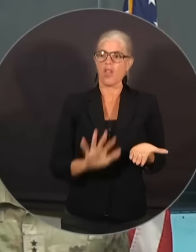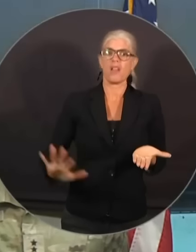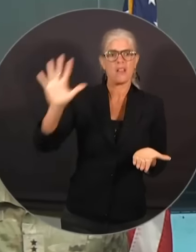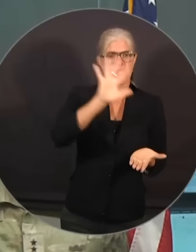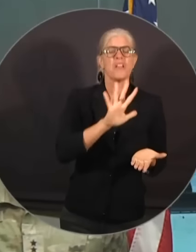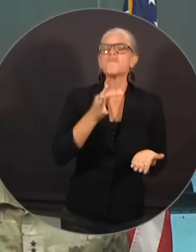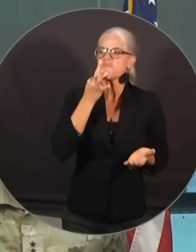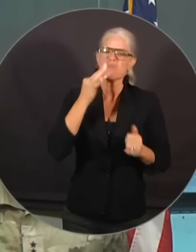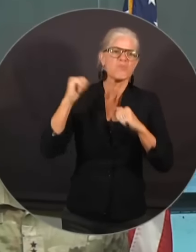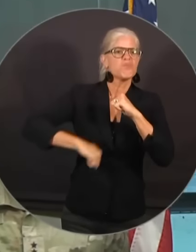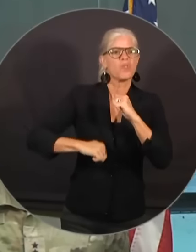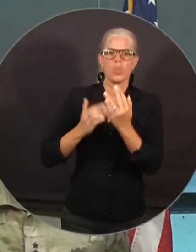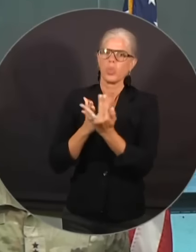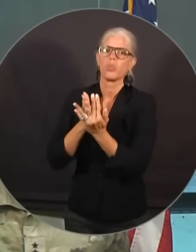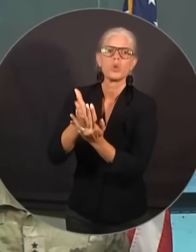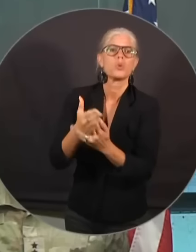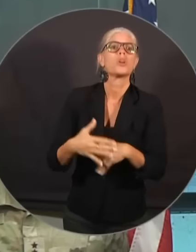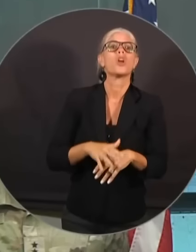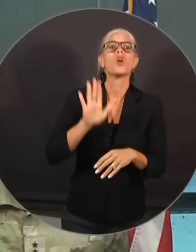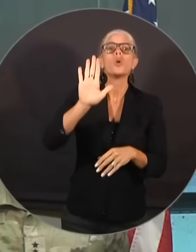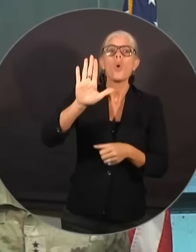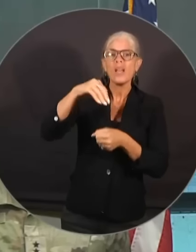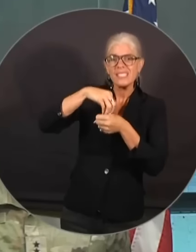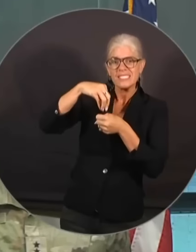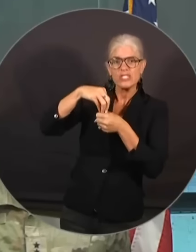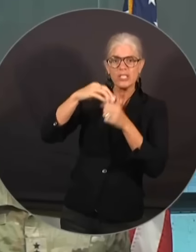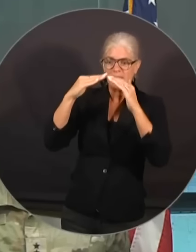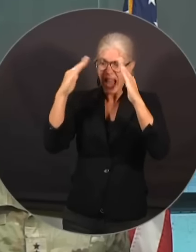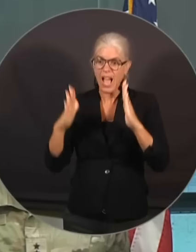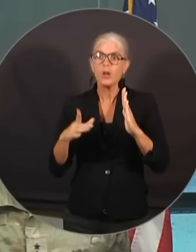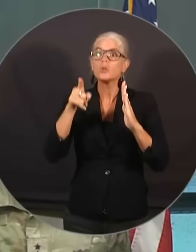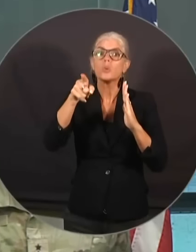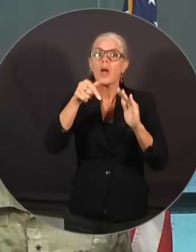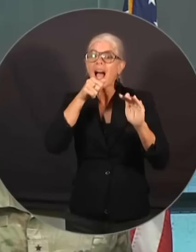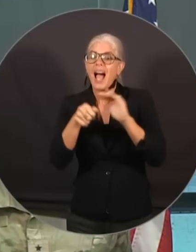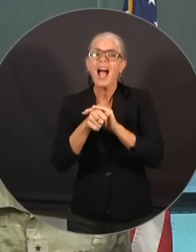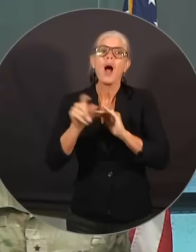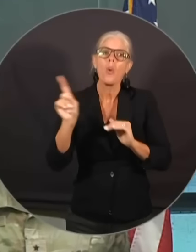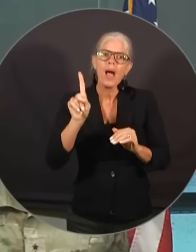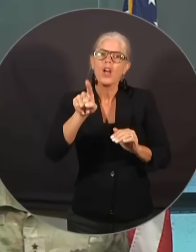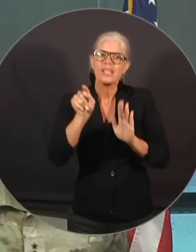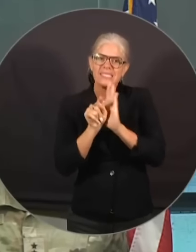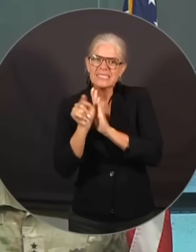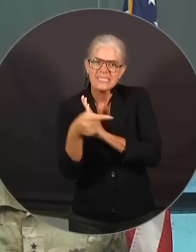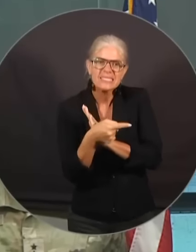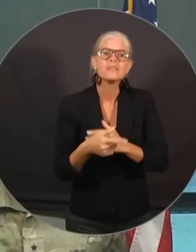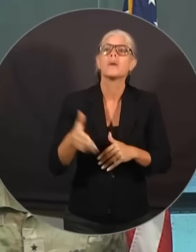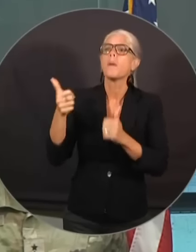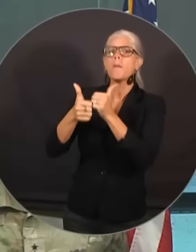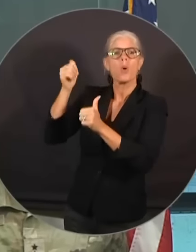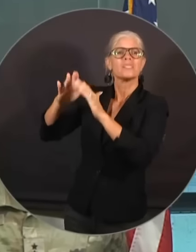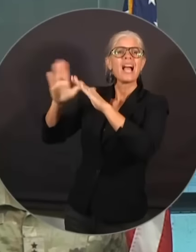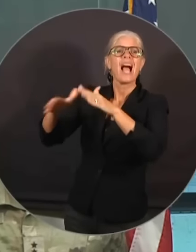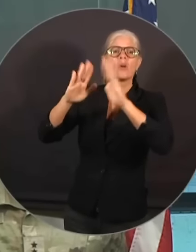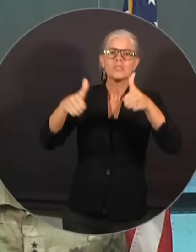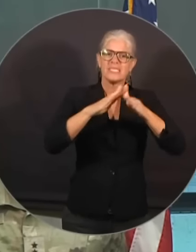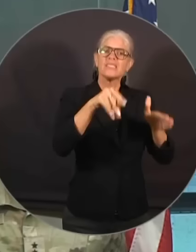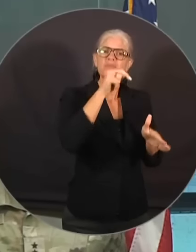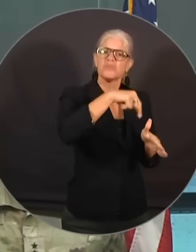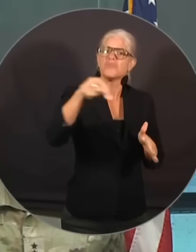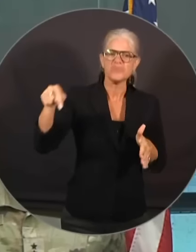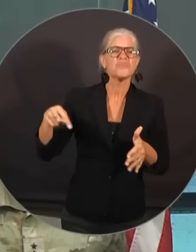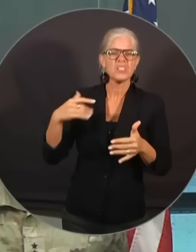you're interior and at a place that is either a shelter or a residence that's built for that. So you still